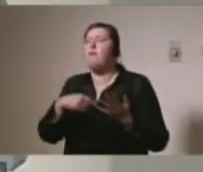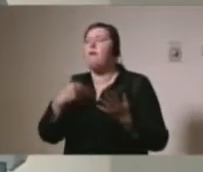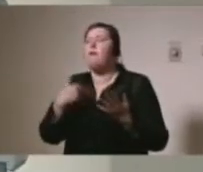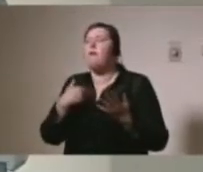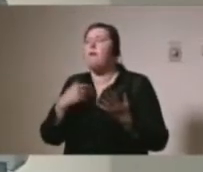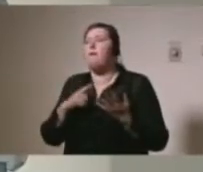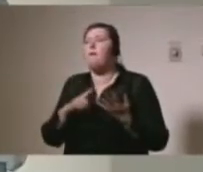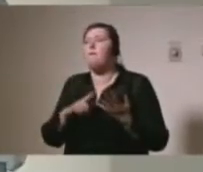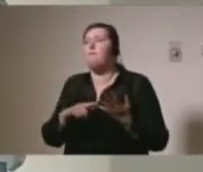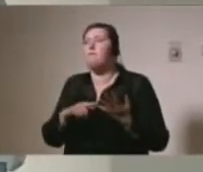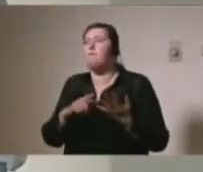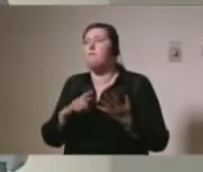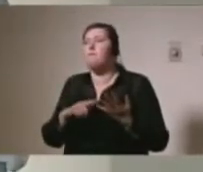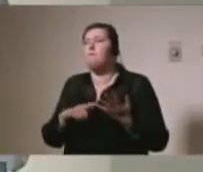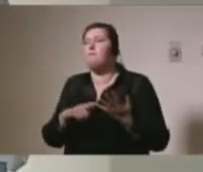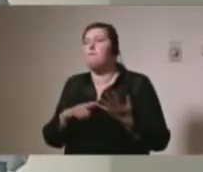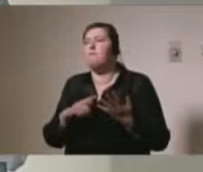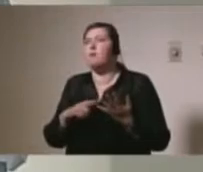have